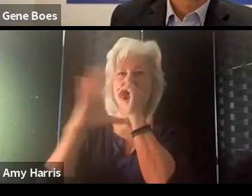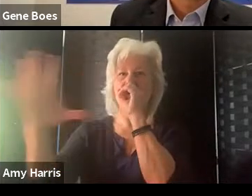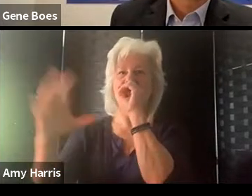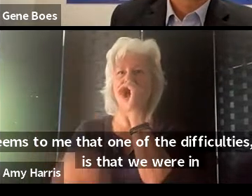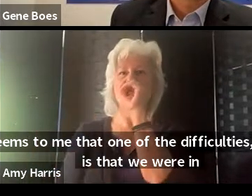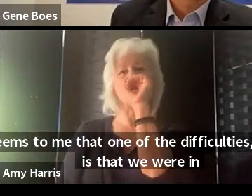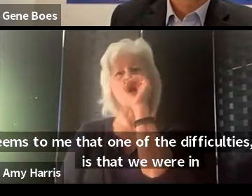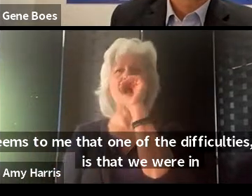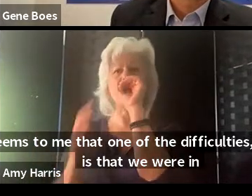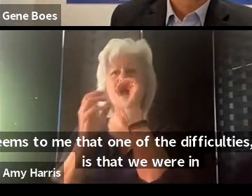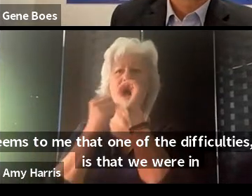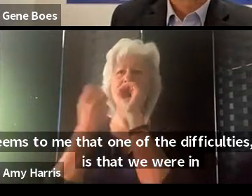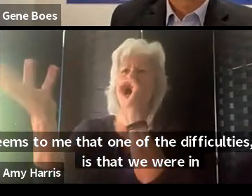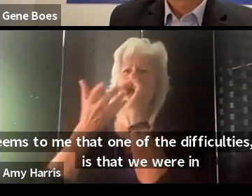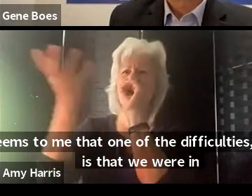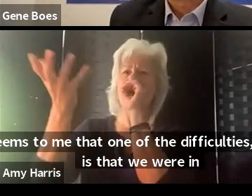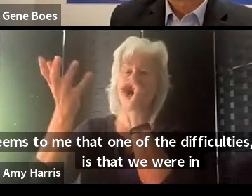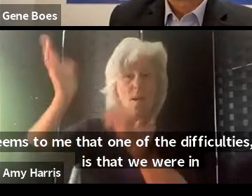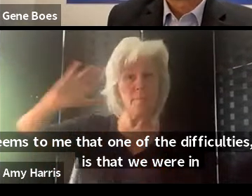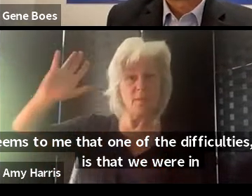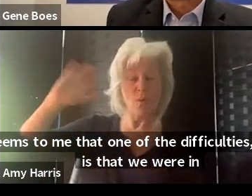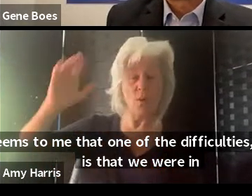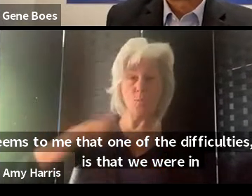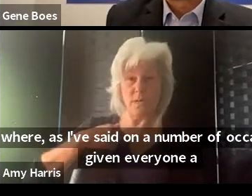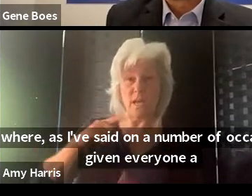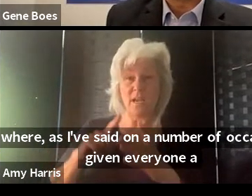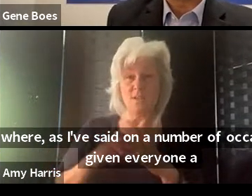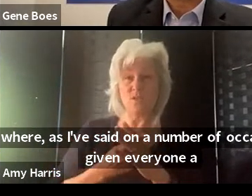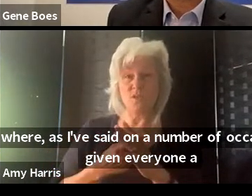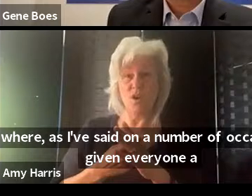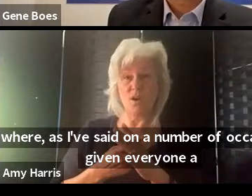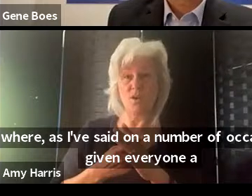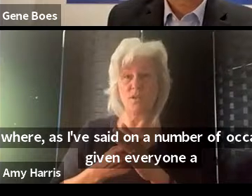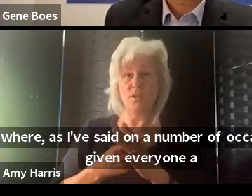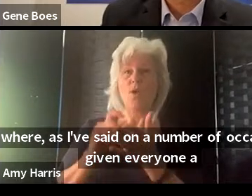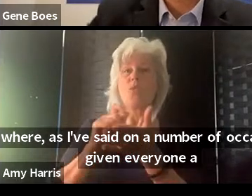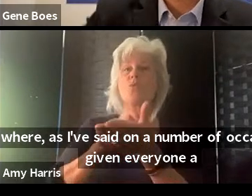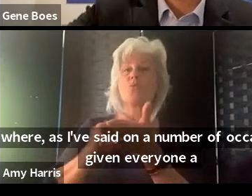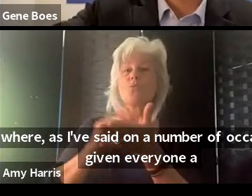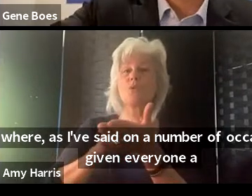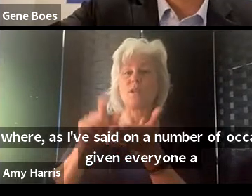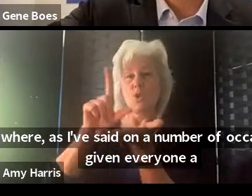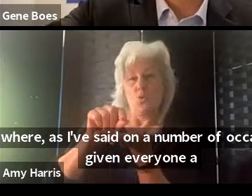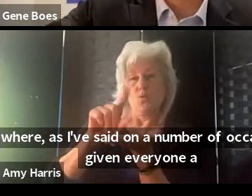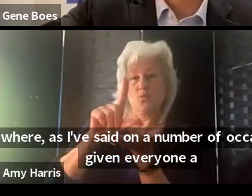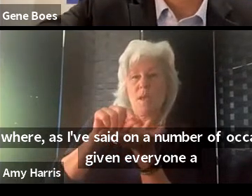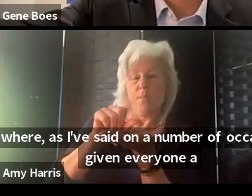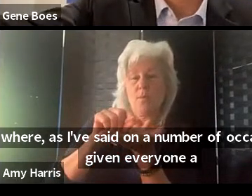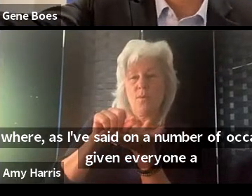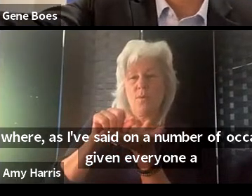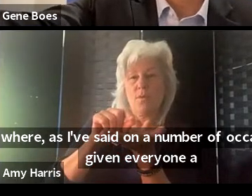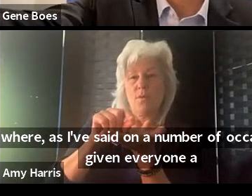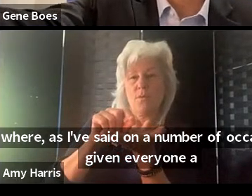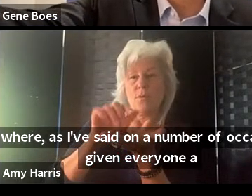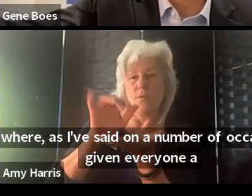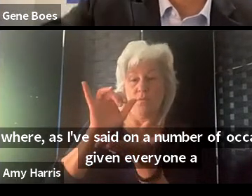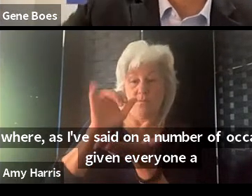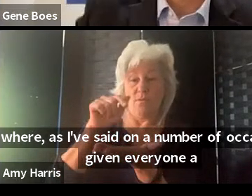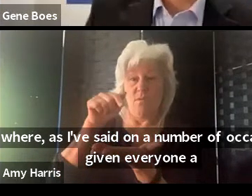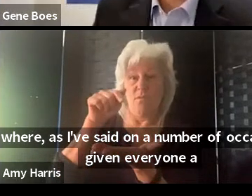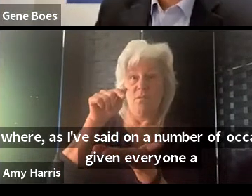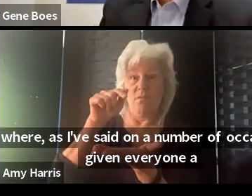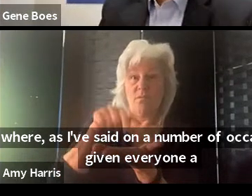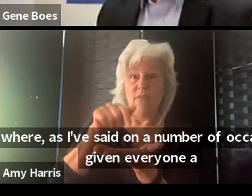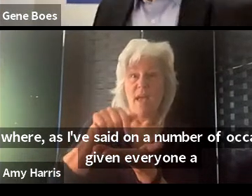It's not like when I first started, when the written press was the place where everyone